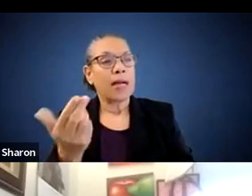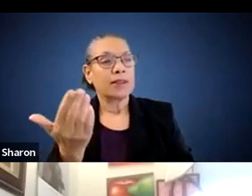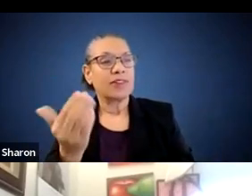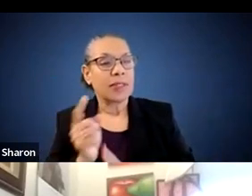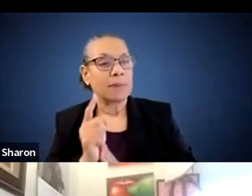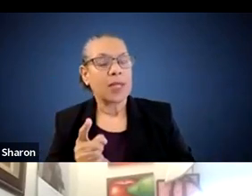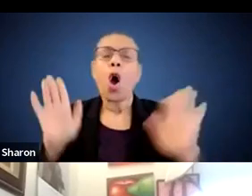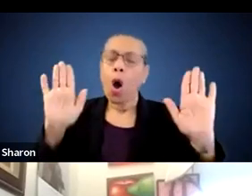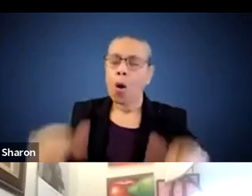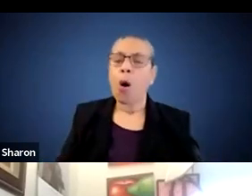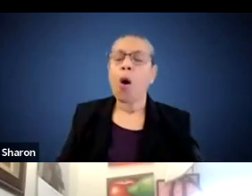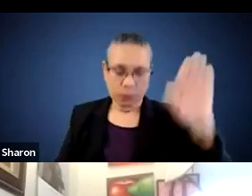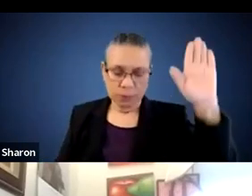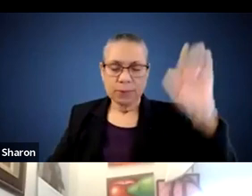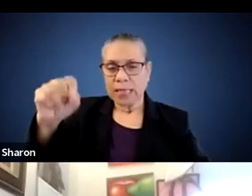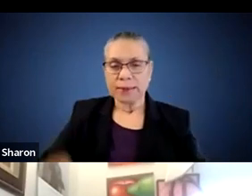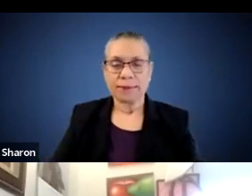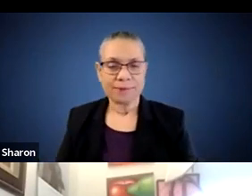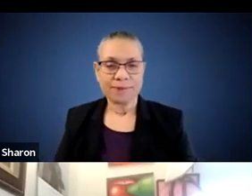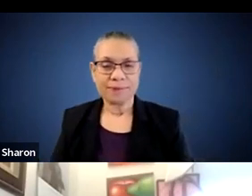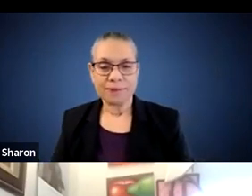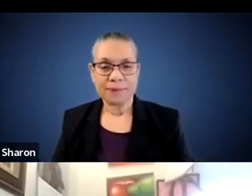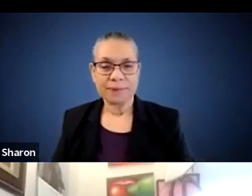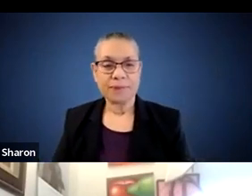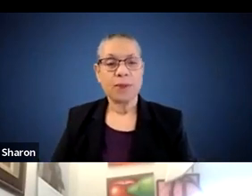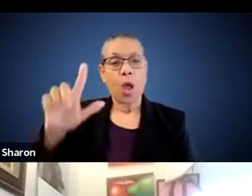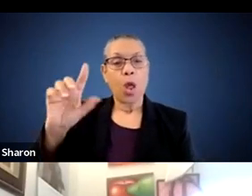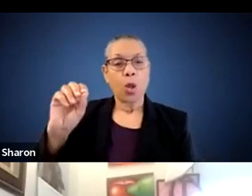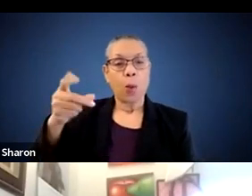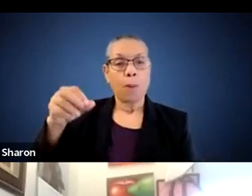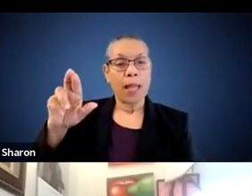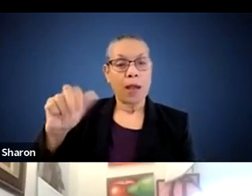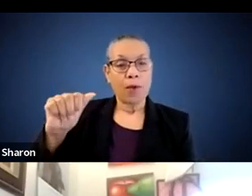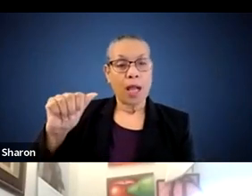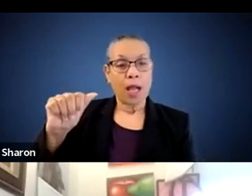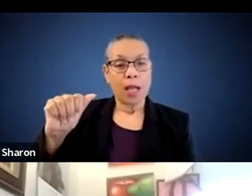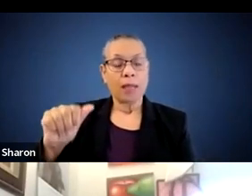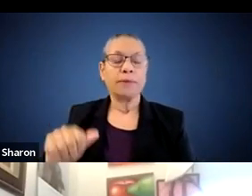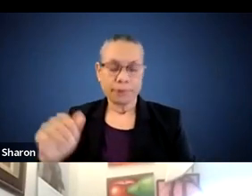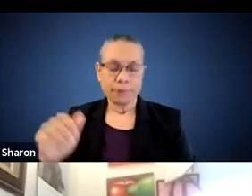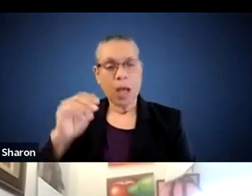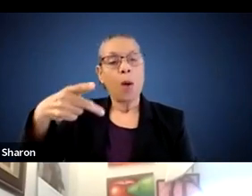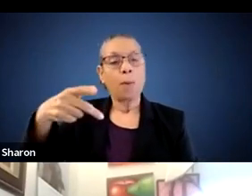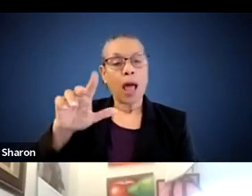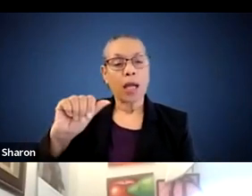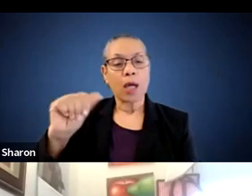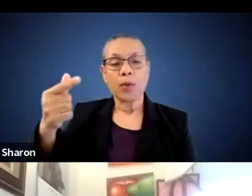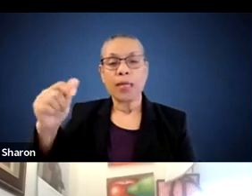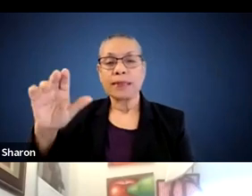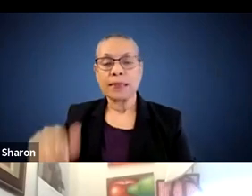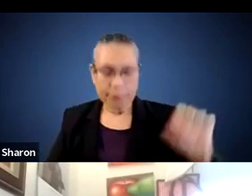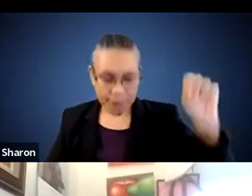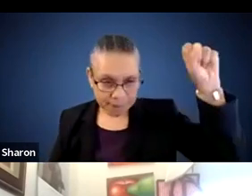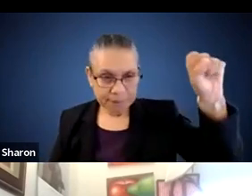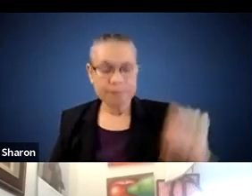meeting perfect uh yes thank you Ms lopera Ms Polanco Garcia yes